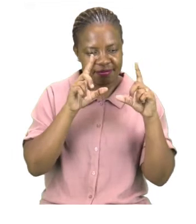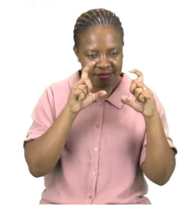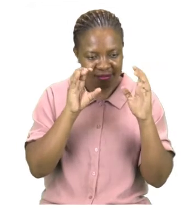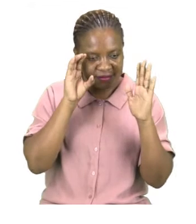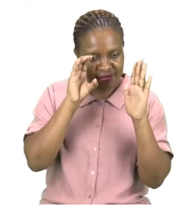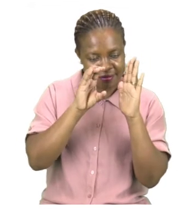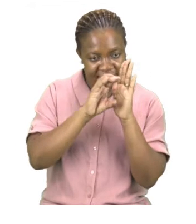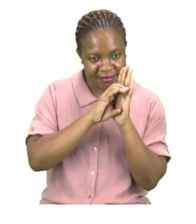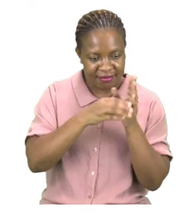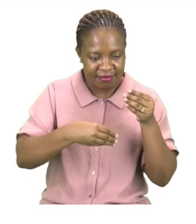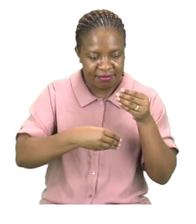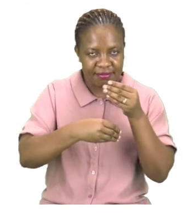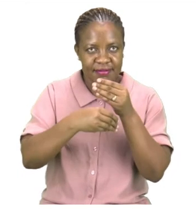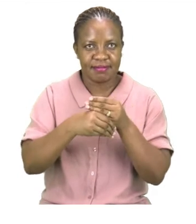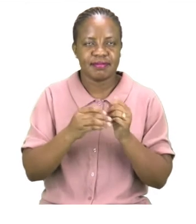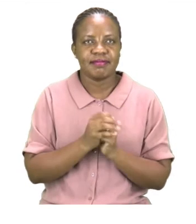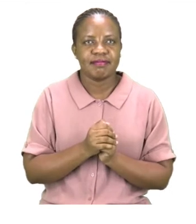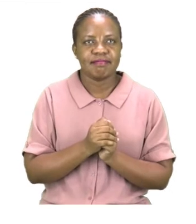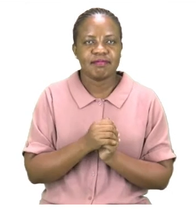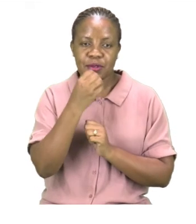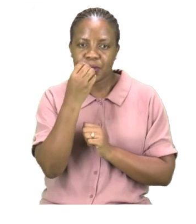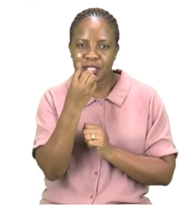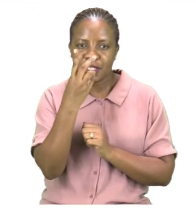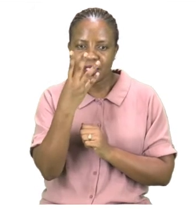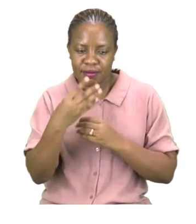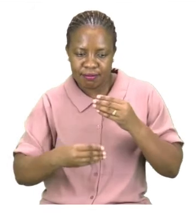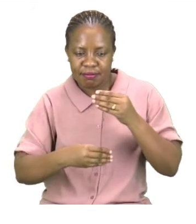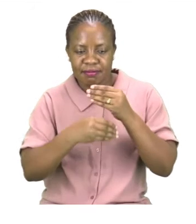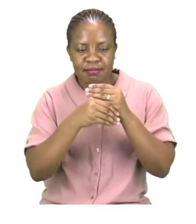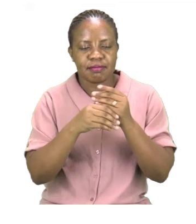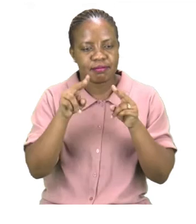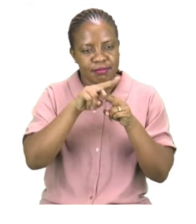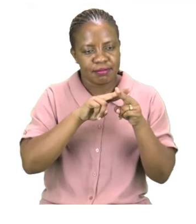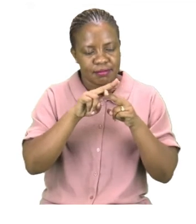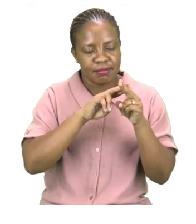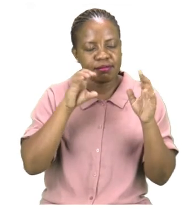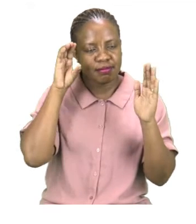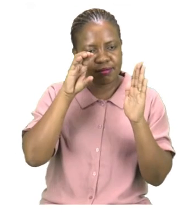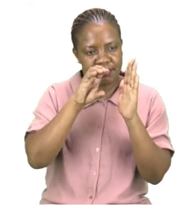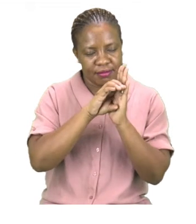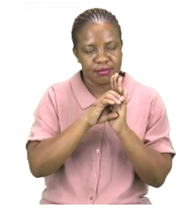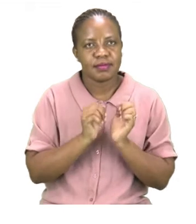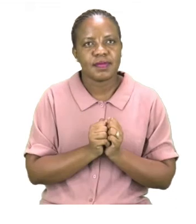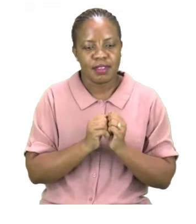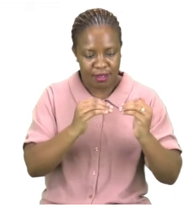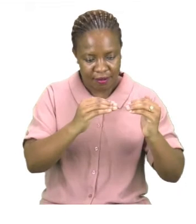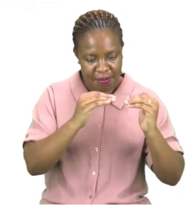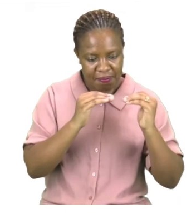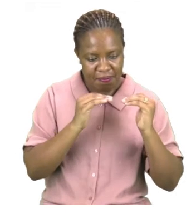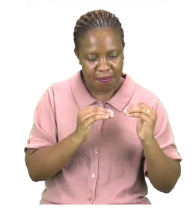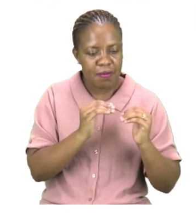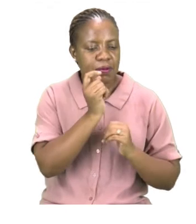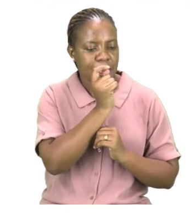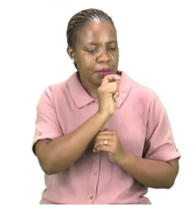add. So we are going to add. And then we are also going to write the sum down below. They